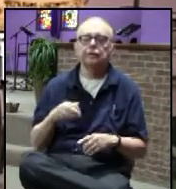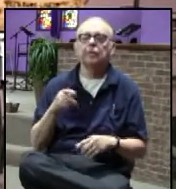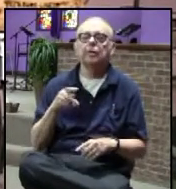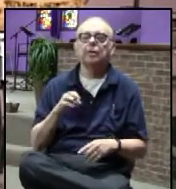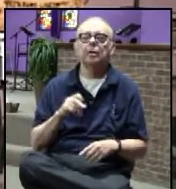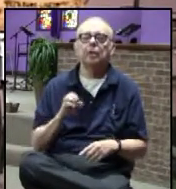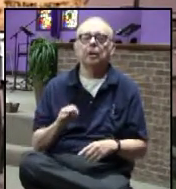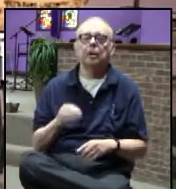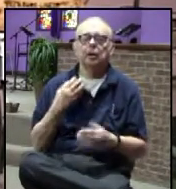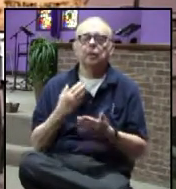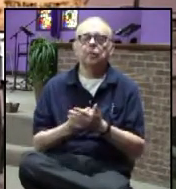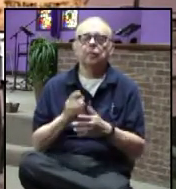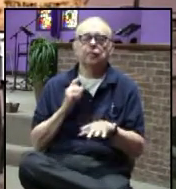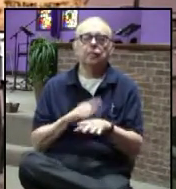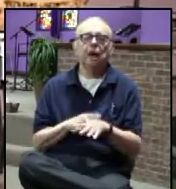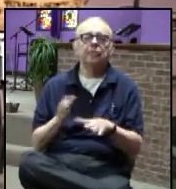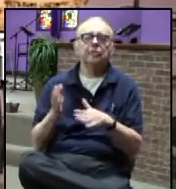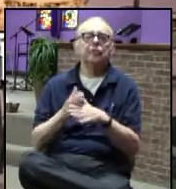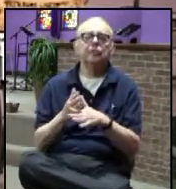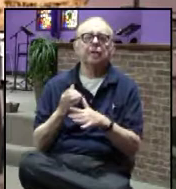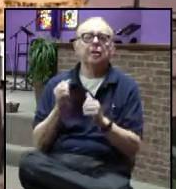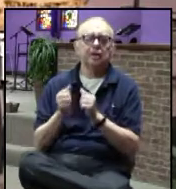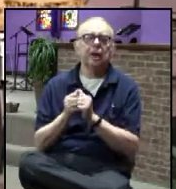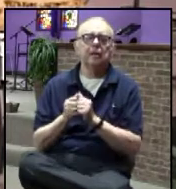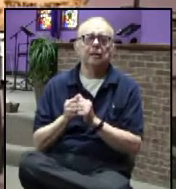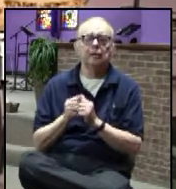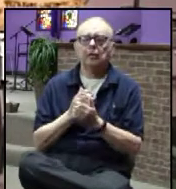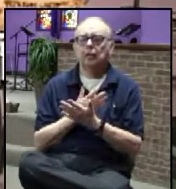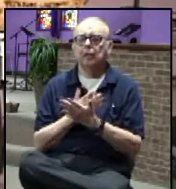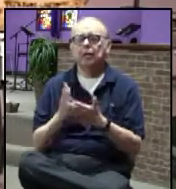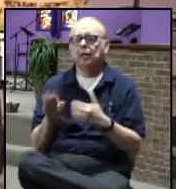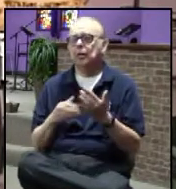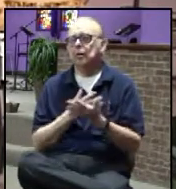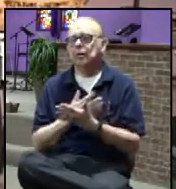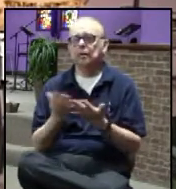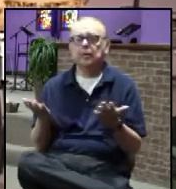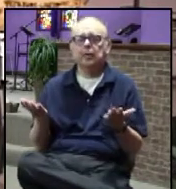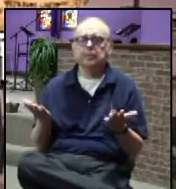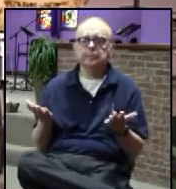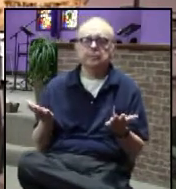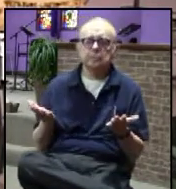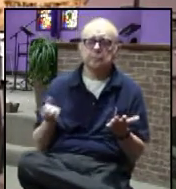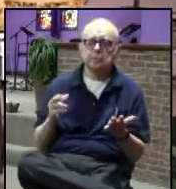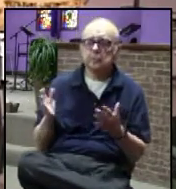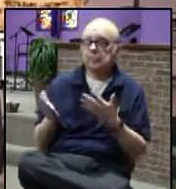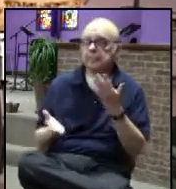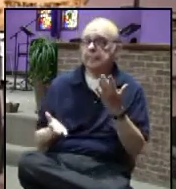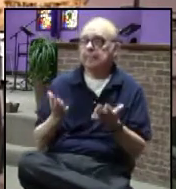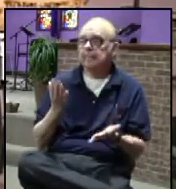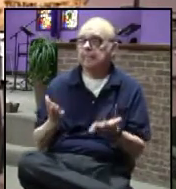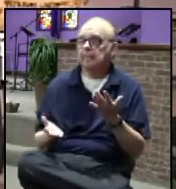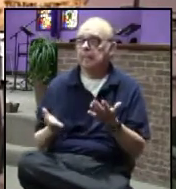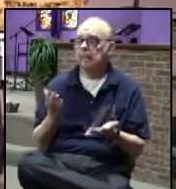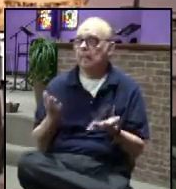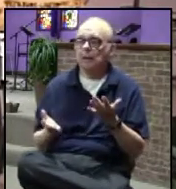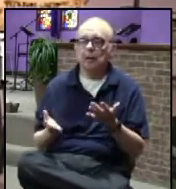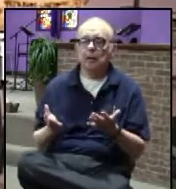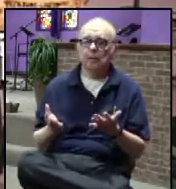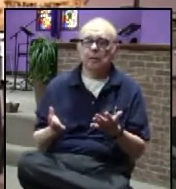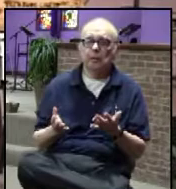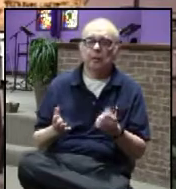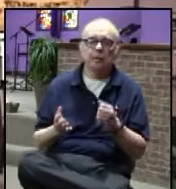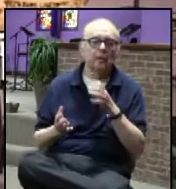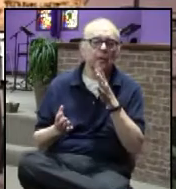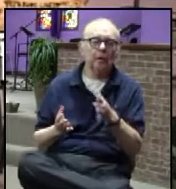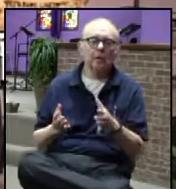the good times that we shared and things, and all of those things that are there. Or maybe your